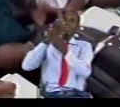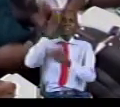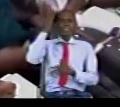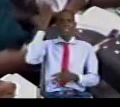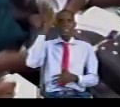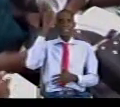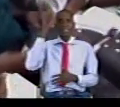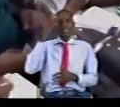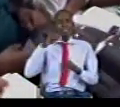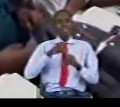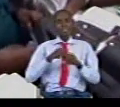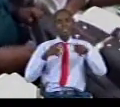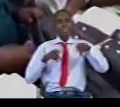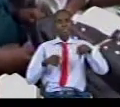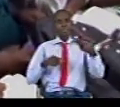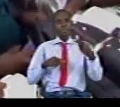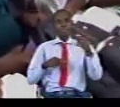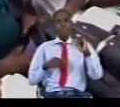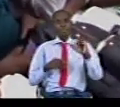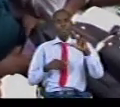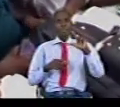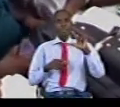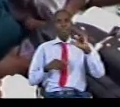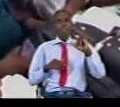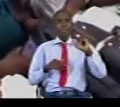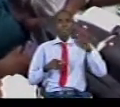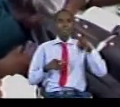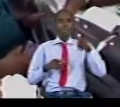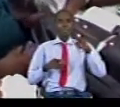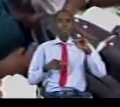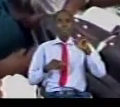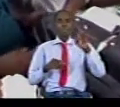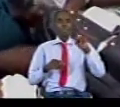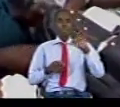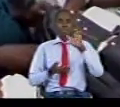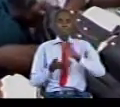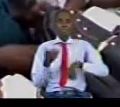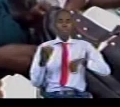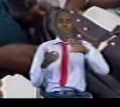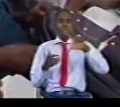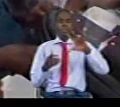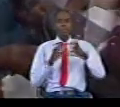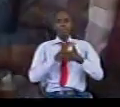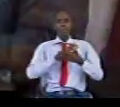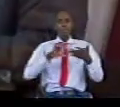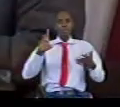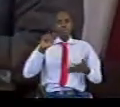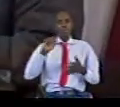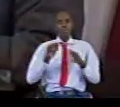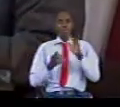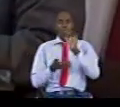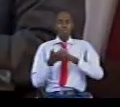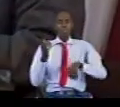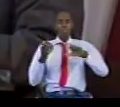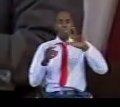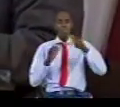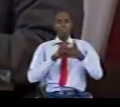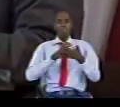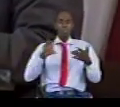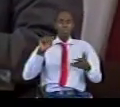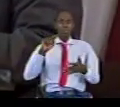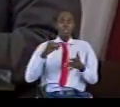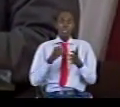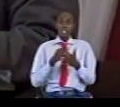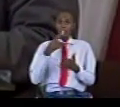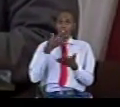Philippians chapter 3. In Philippians chapter 3, I'm reading from verse 20. Philippians chapter 3, reading from verse 20. It says, for